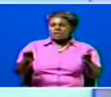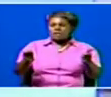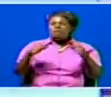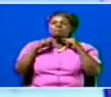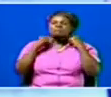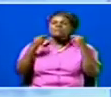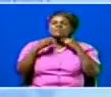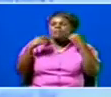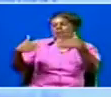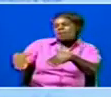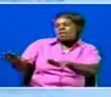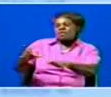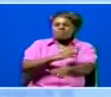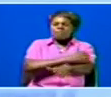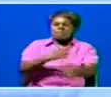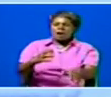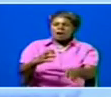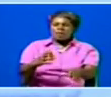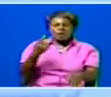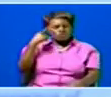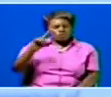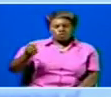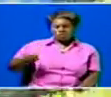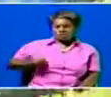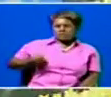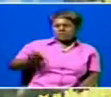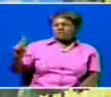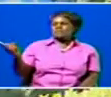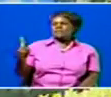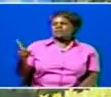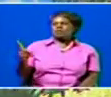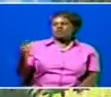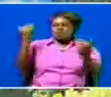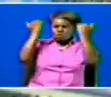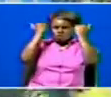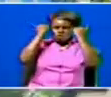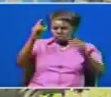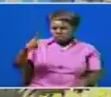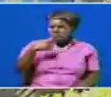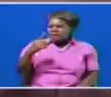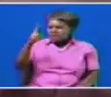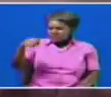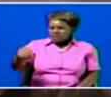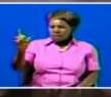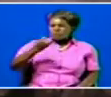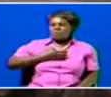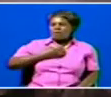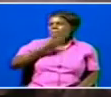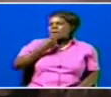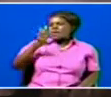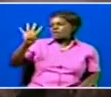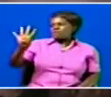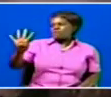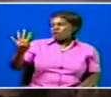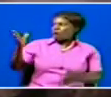Frida relinquished its power to the Assumption Sisters of Nairobi, whom the court found as the rightful owners. Four men who had